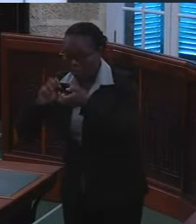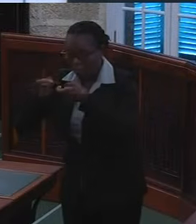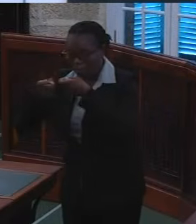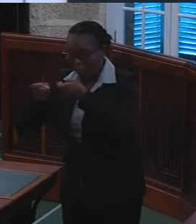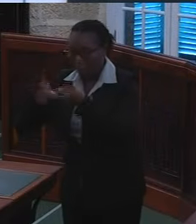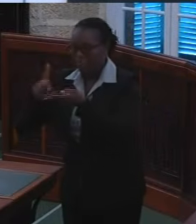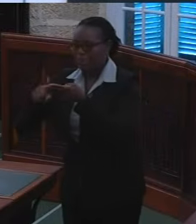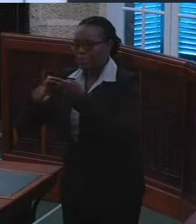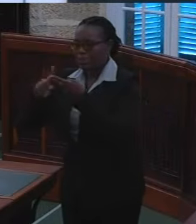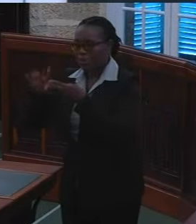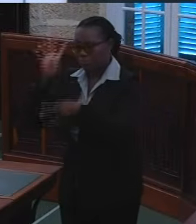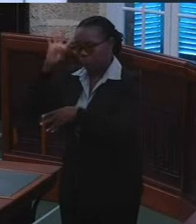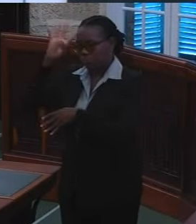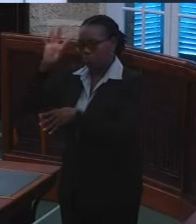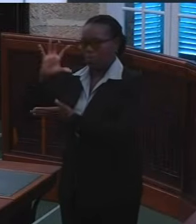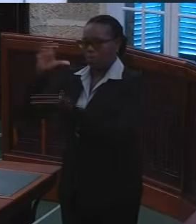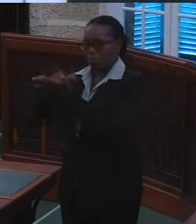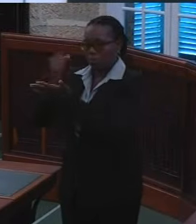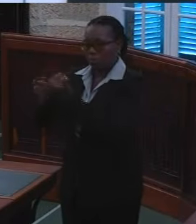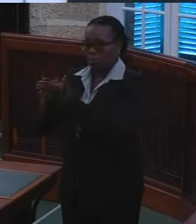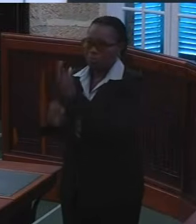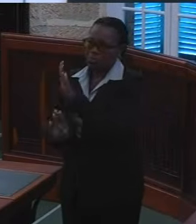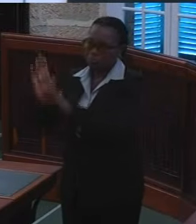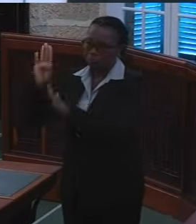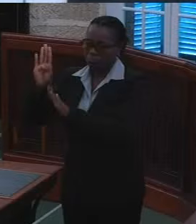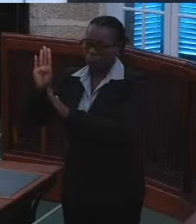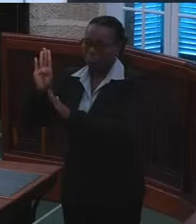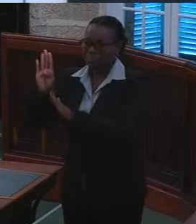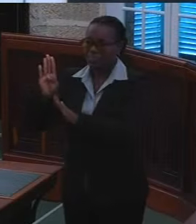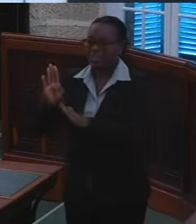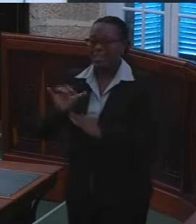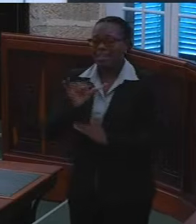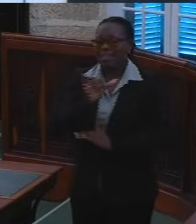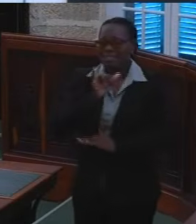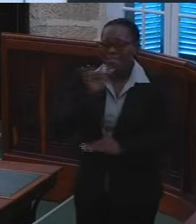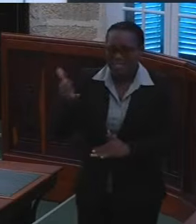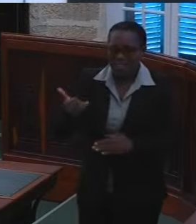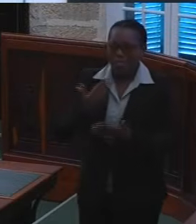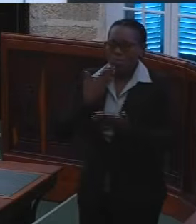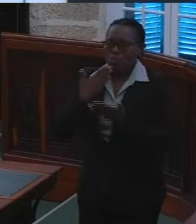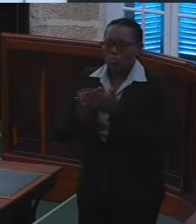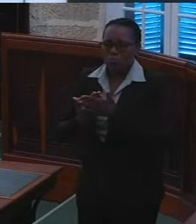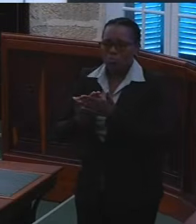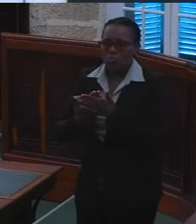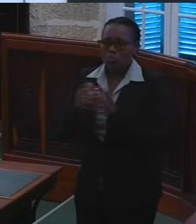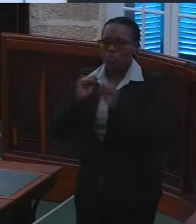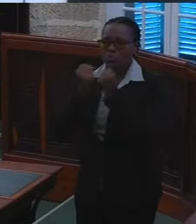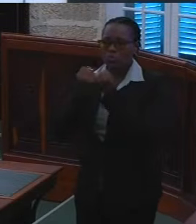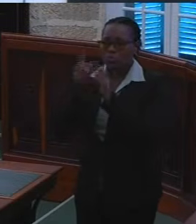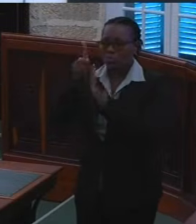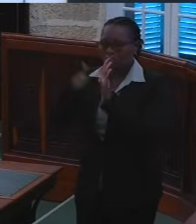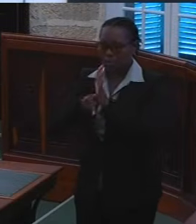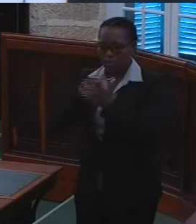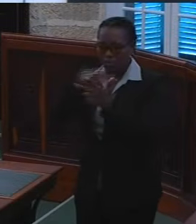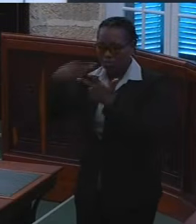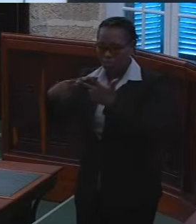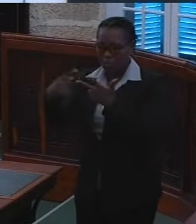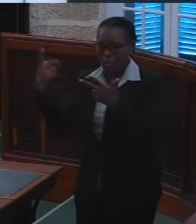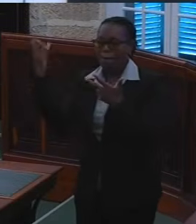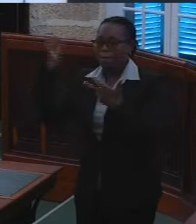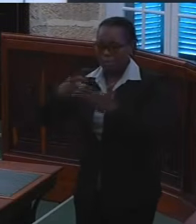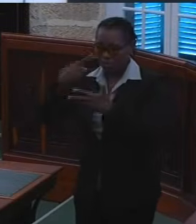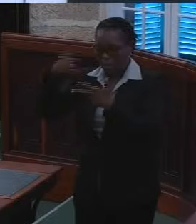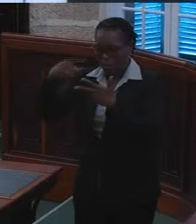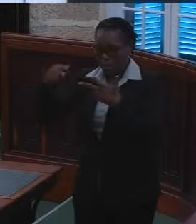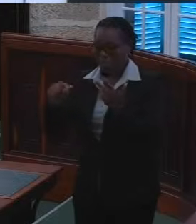create opportunities for advancement. Any proper social policy should be able to address those three things. Nobody ain't